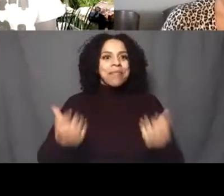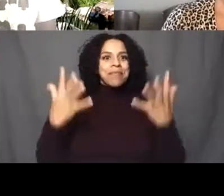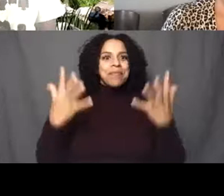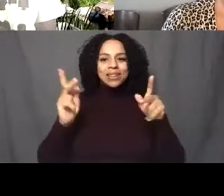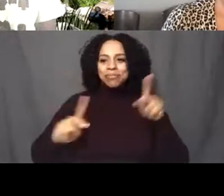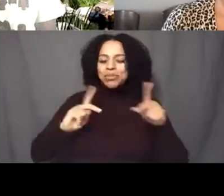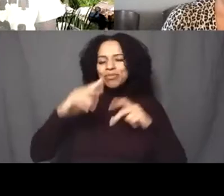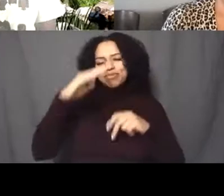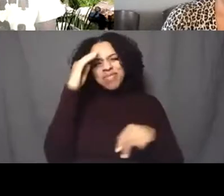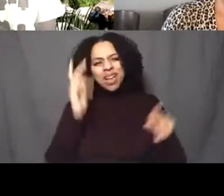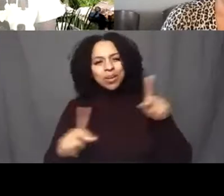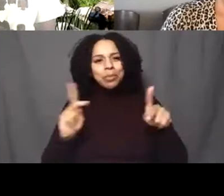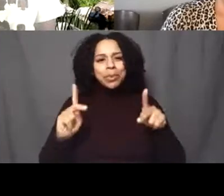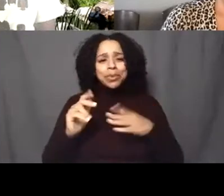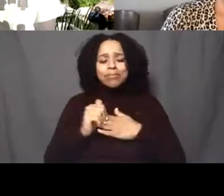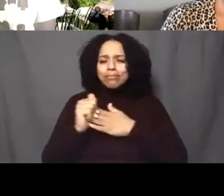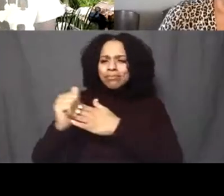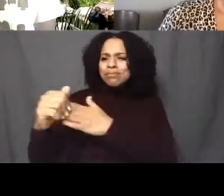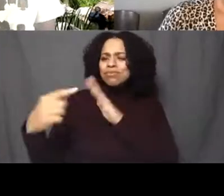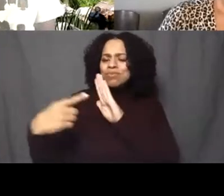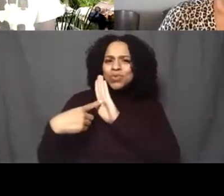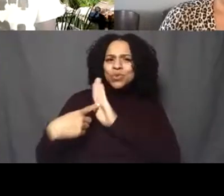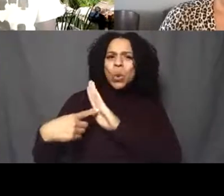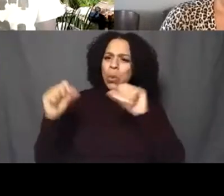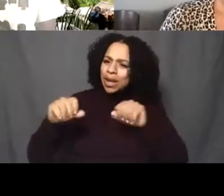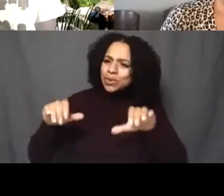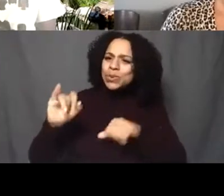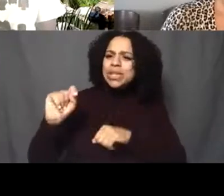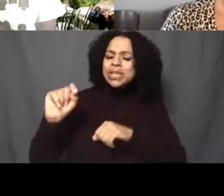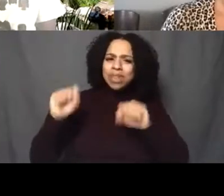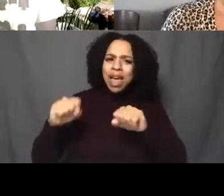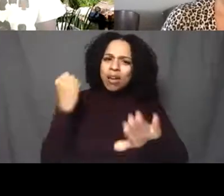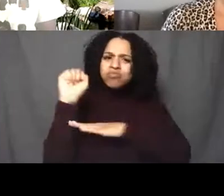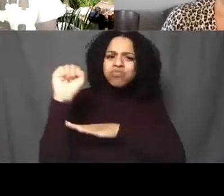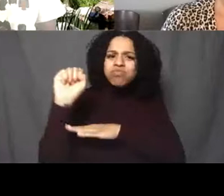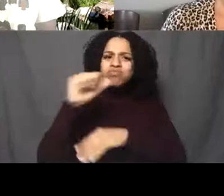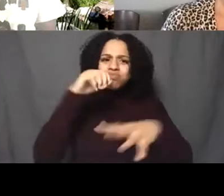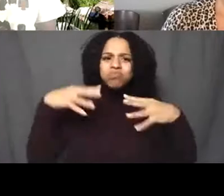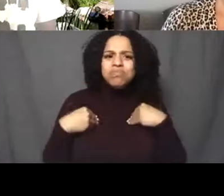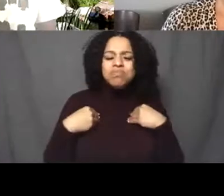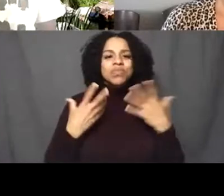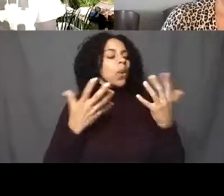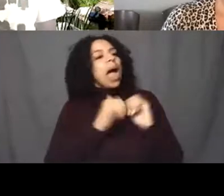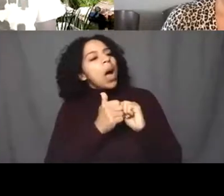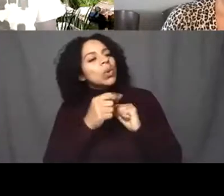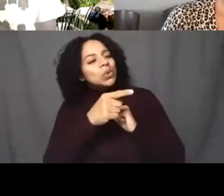we've seen in the elections and everything. So how do you see Black people continue to move that mantle forward